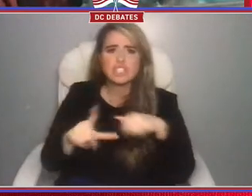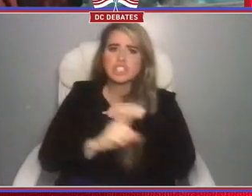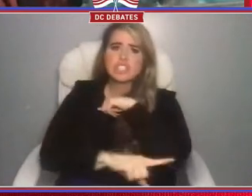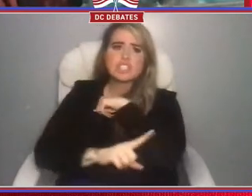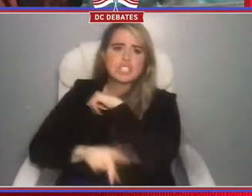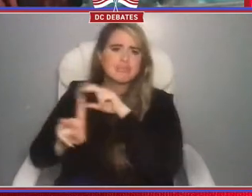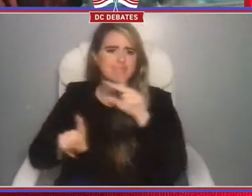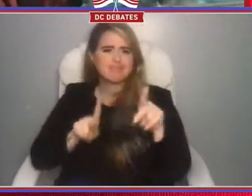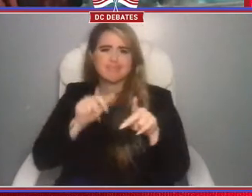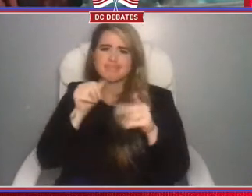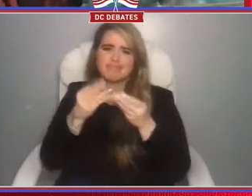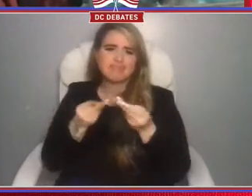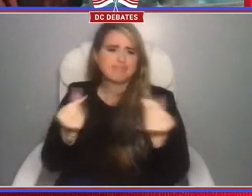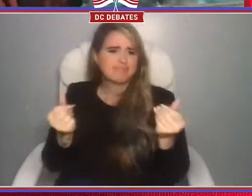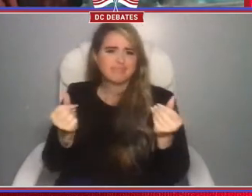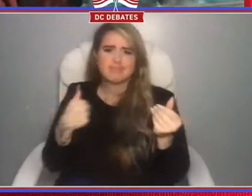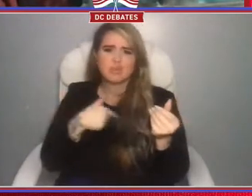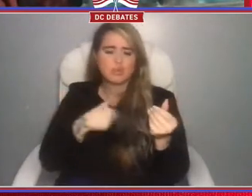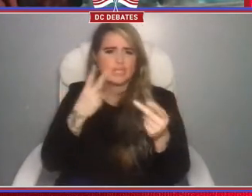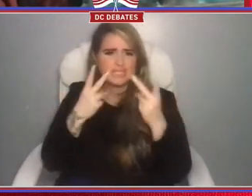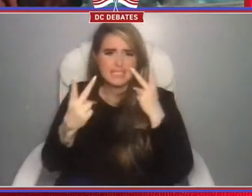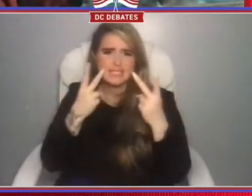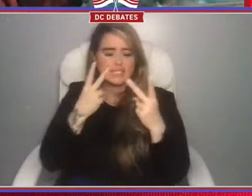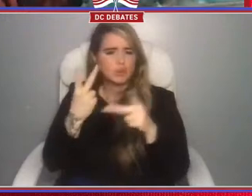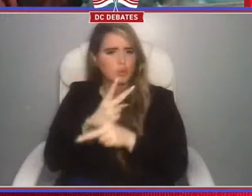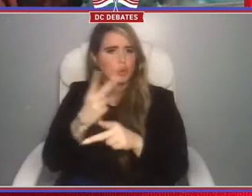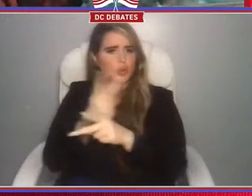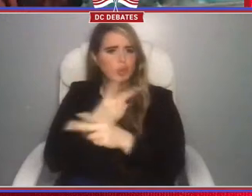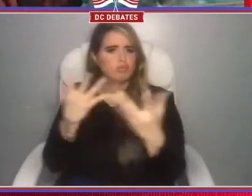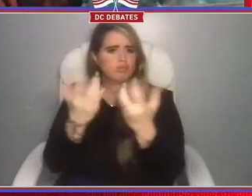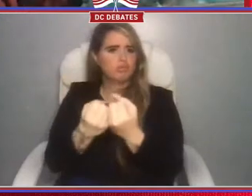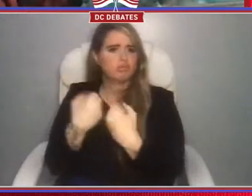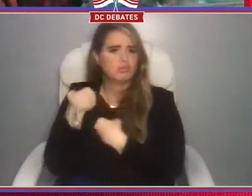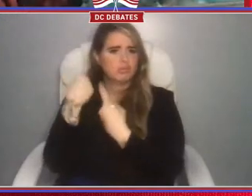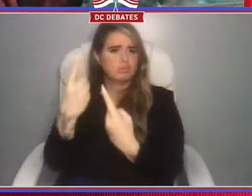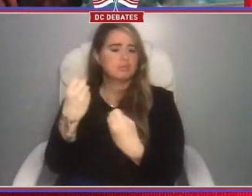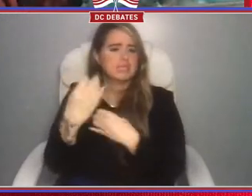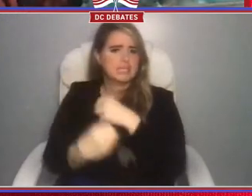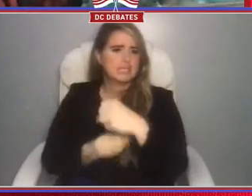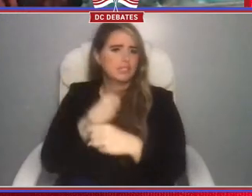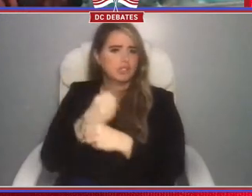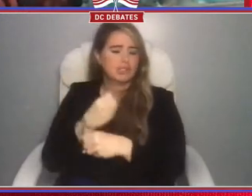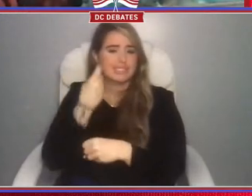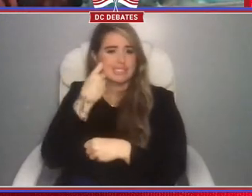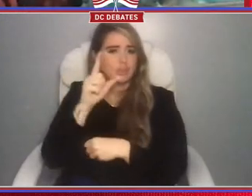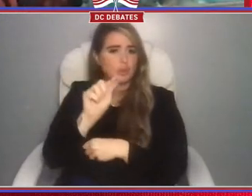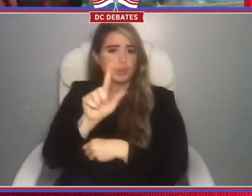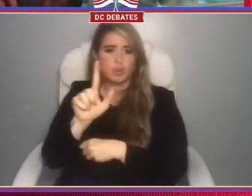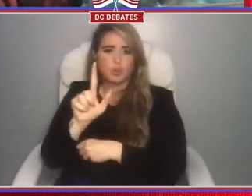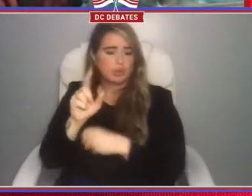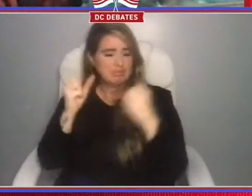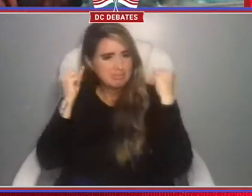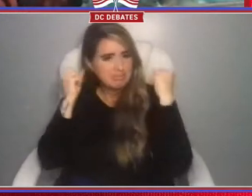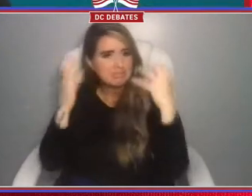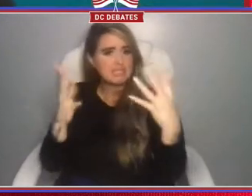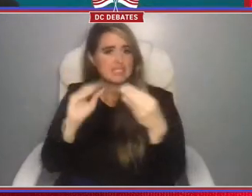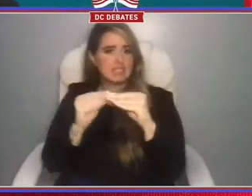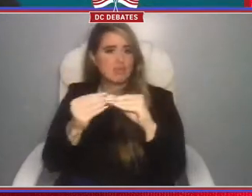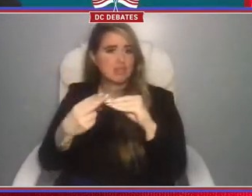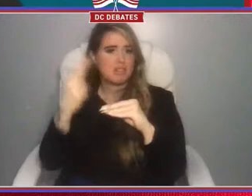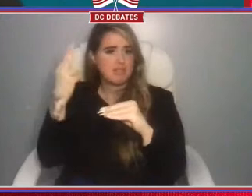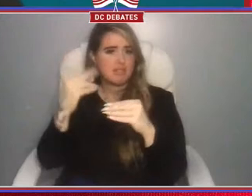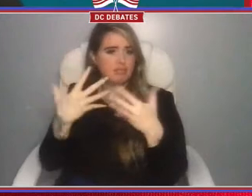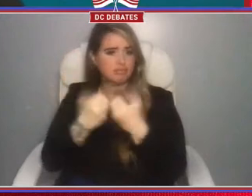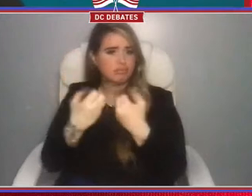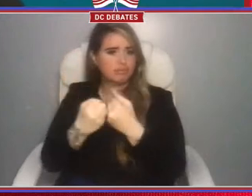of vehicle accidents skyrocket in the last 10 years. We had an all-time high in 2021. Thank you. I believe I